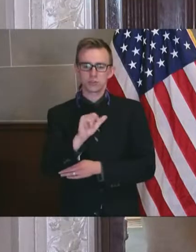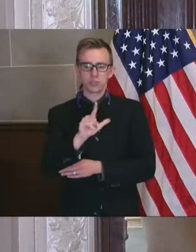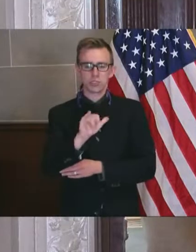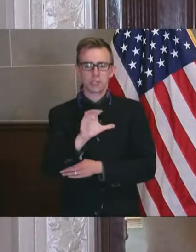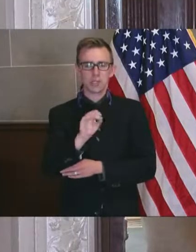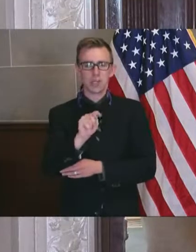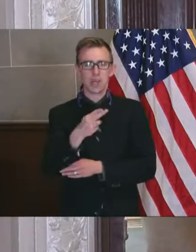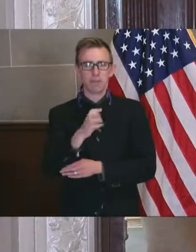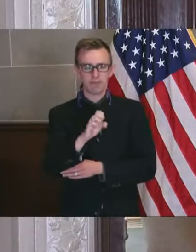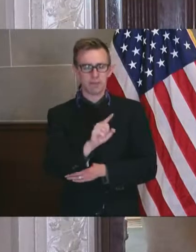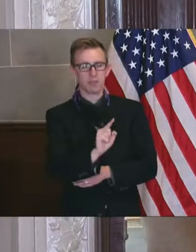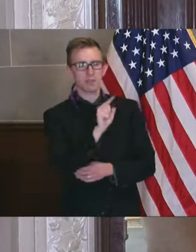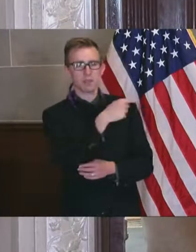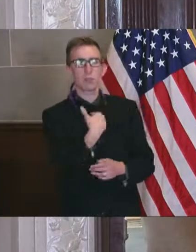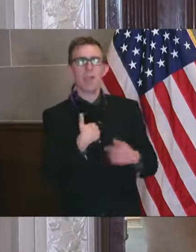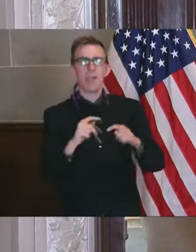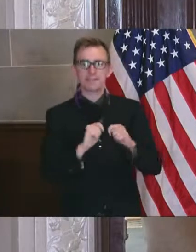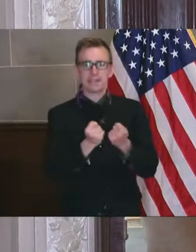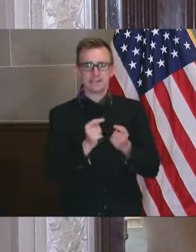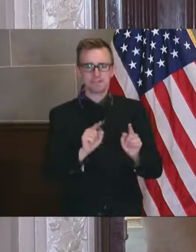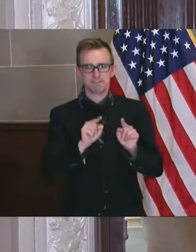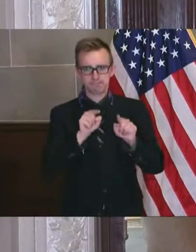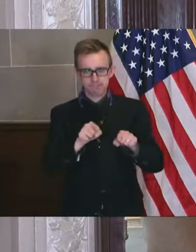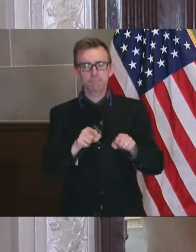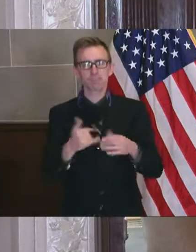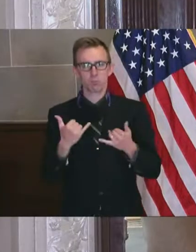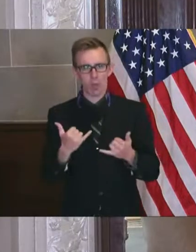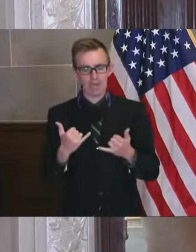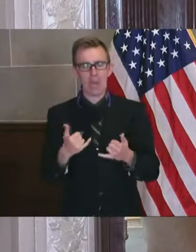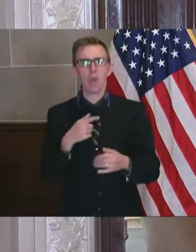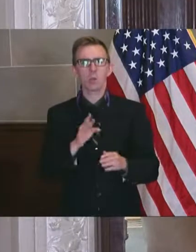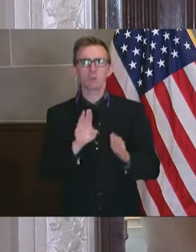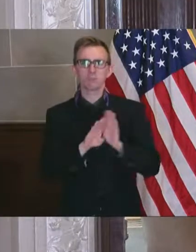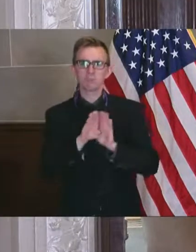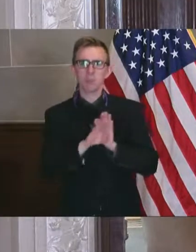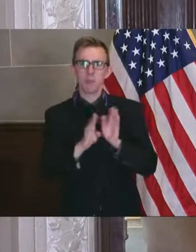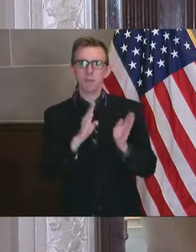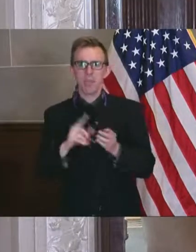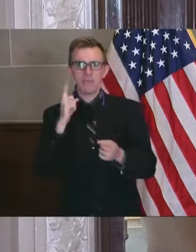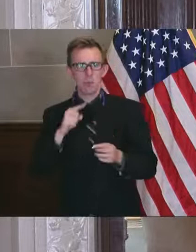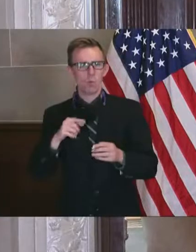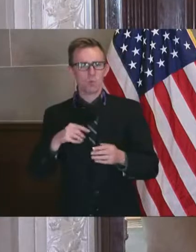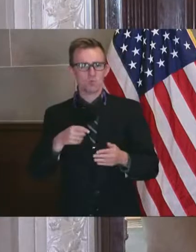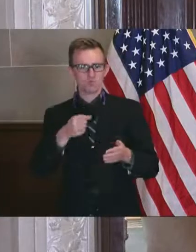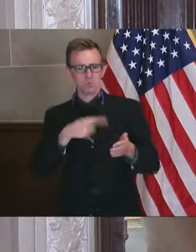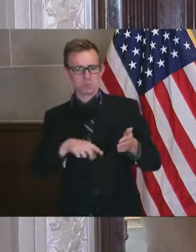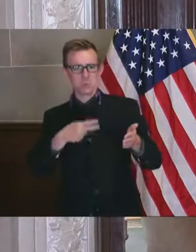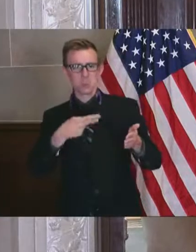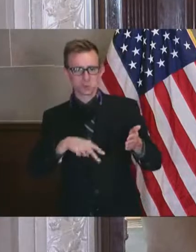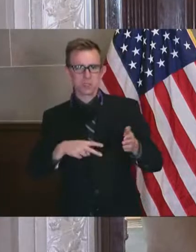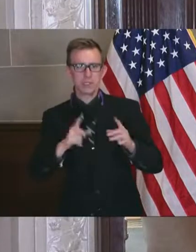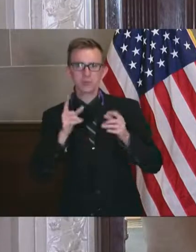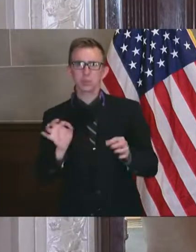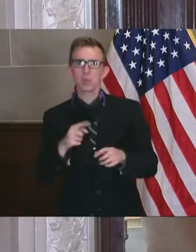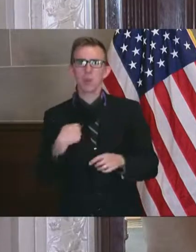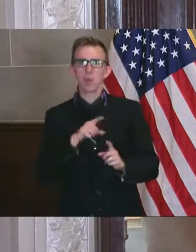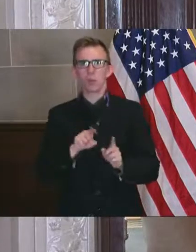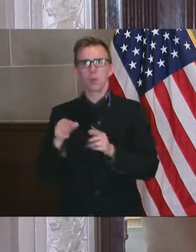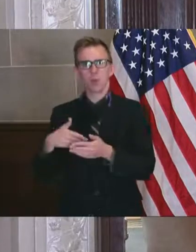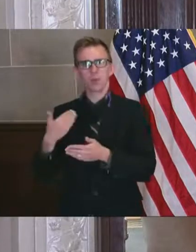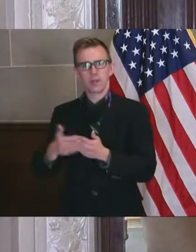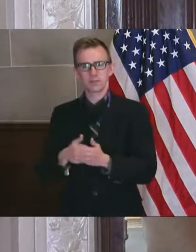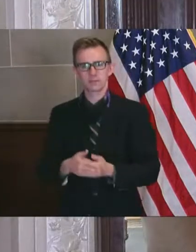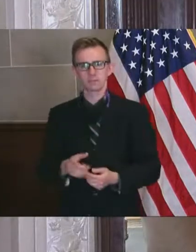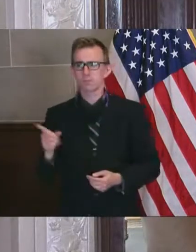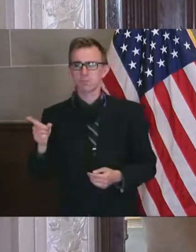office right now as we speak that is developing the plan for the next few weeks so that we can determine where to go next. St.